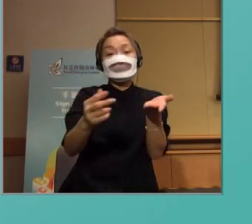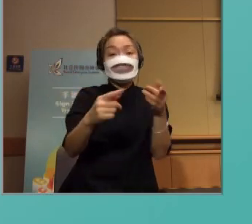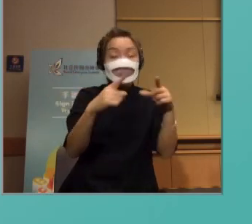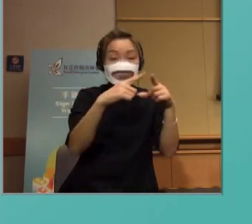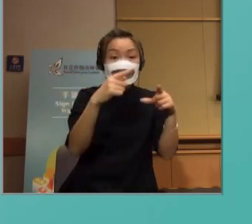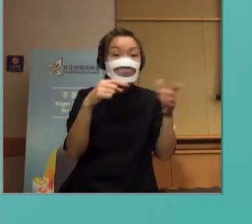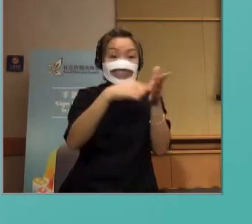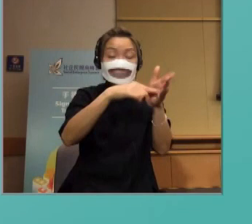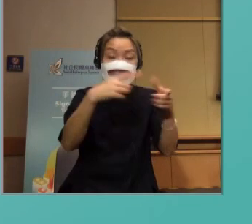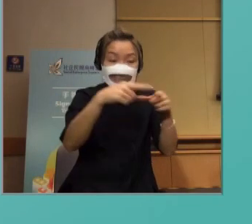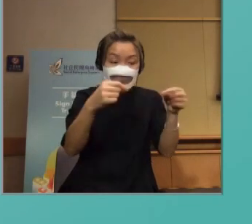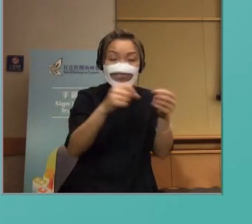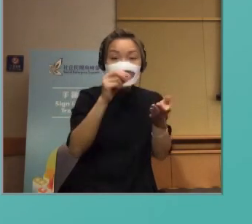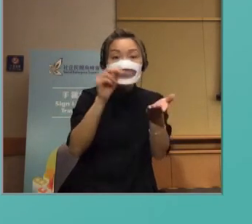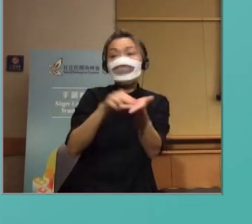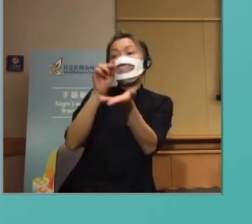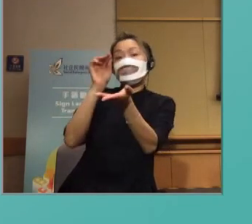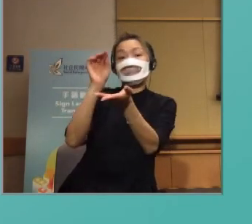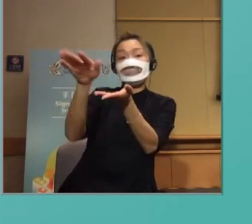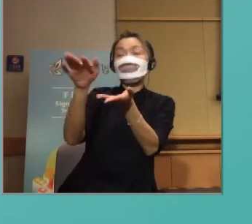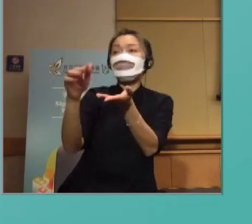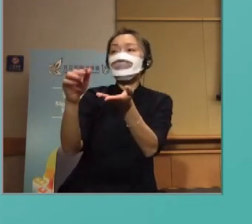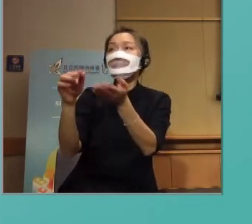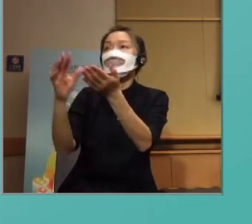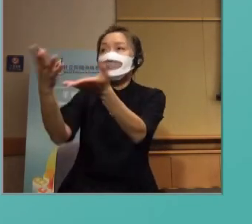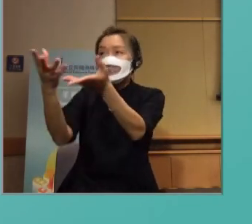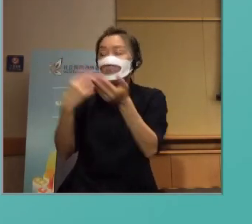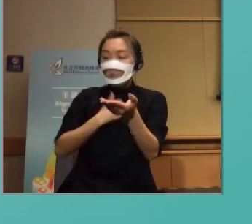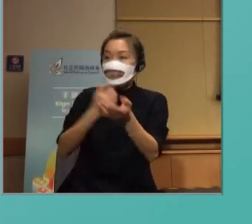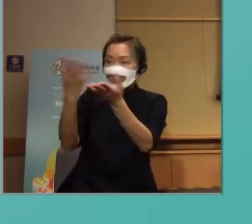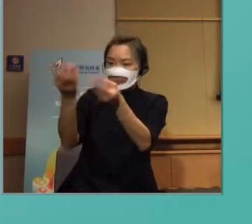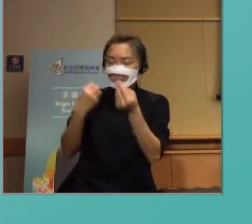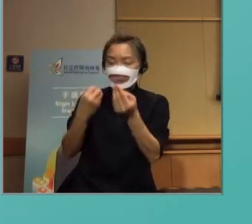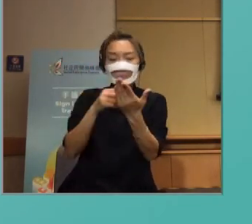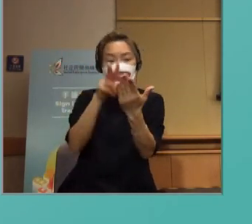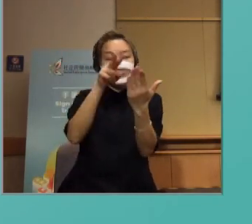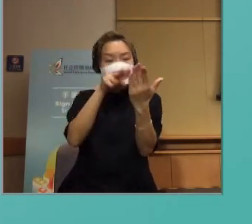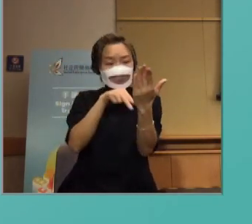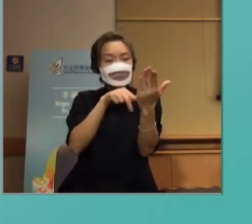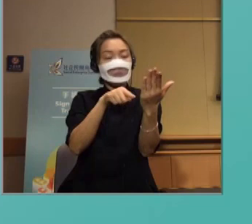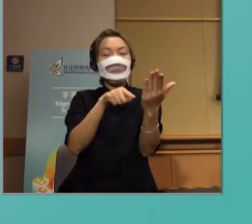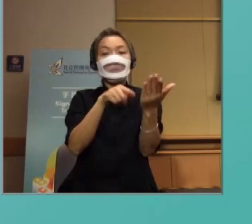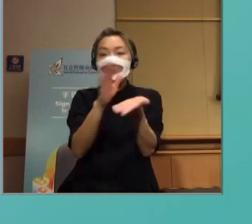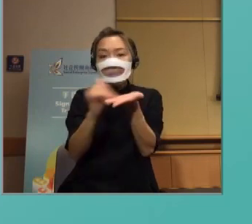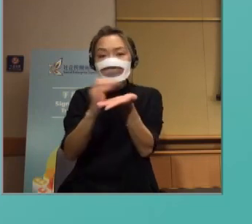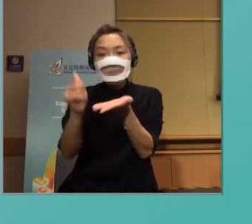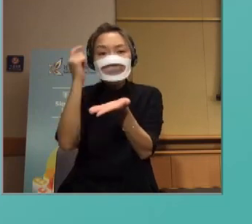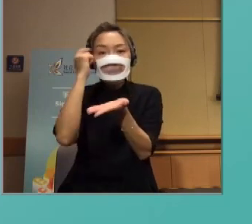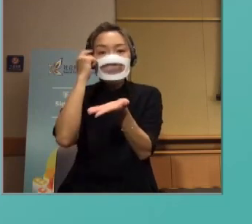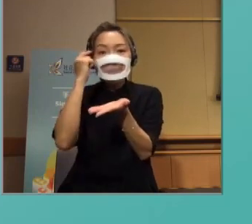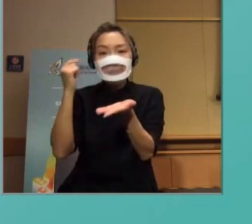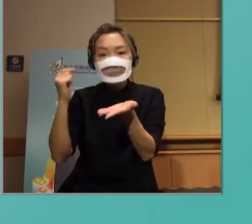glance, in one glance, I can tell, okay, what is this person? Do I want to meet him or not? And then decide to meet him and see if there